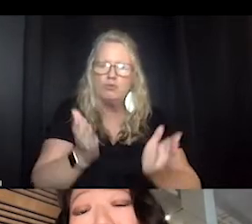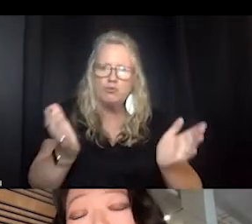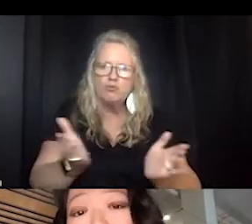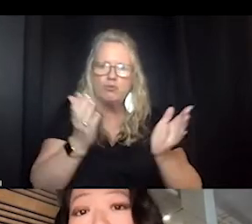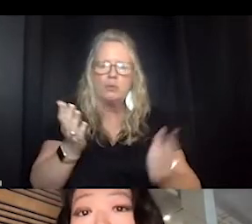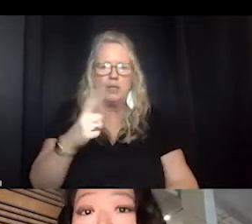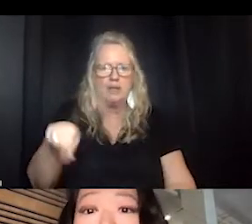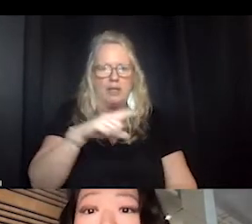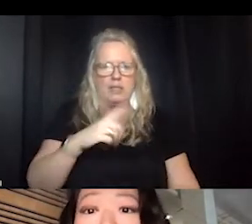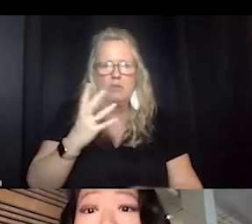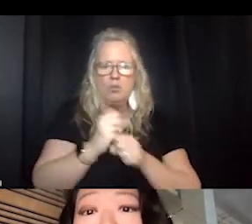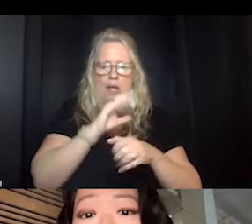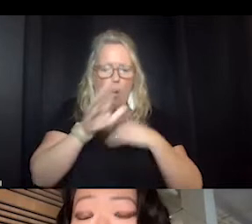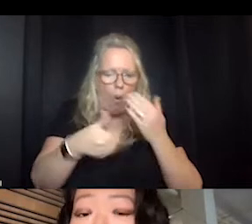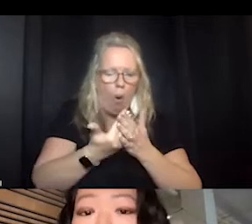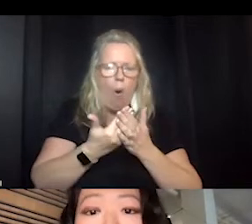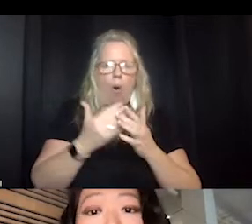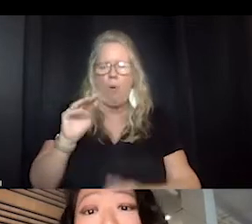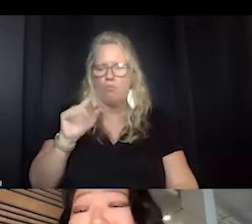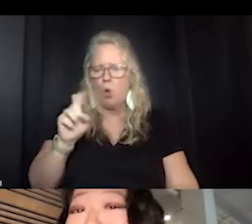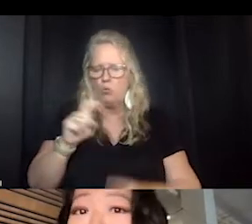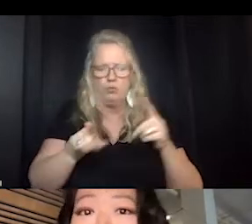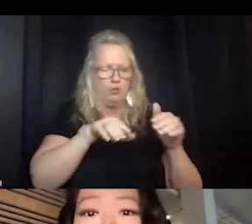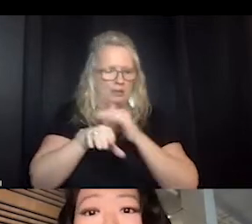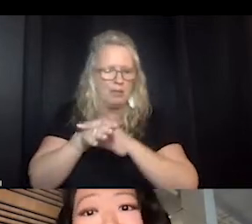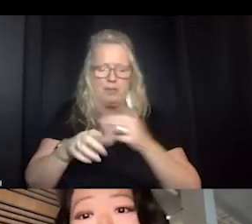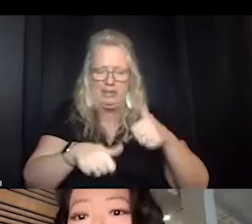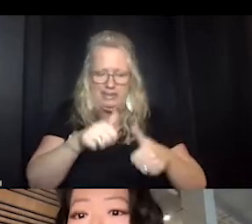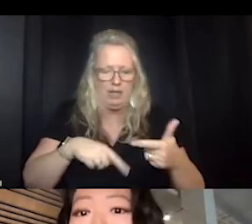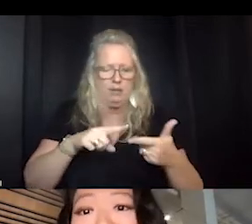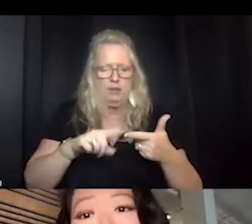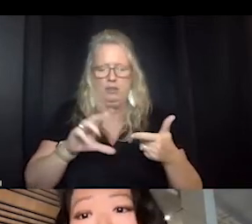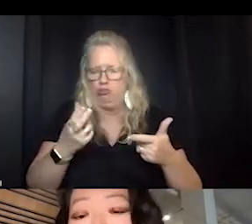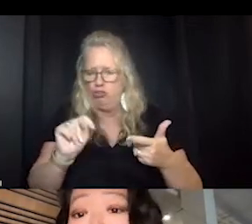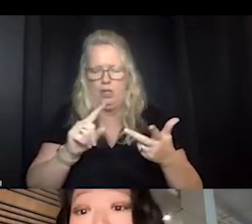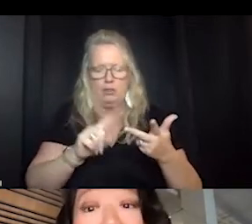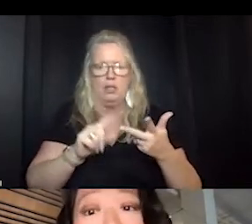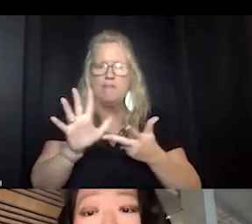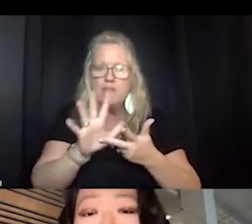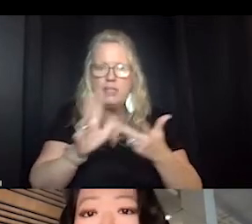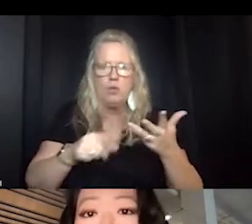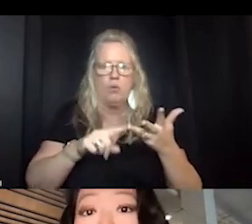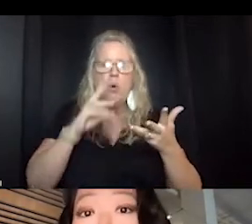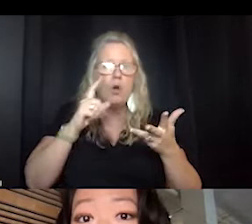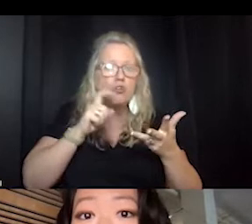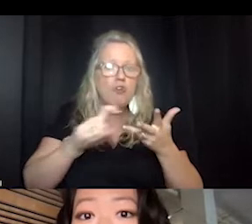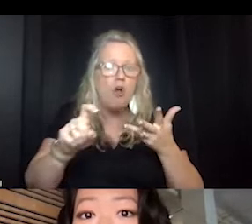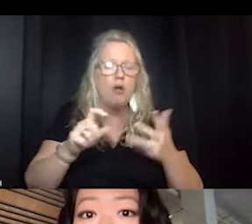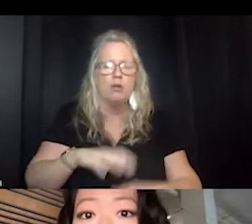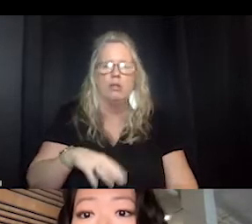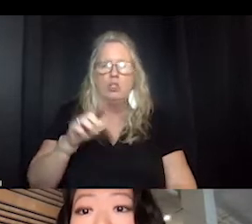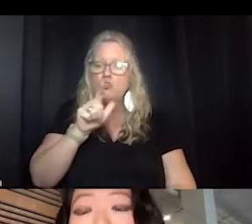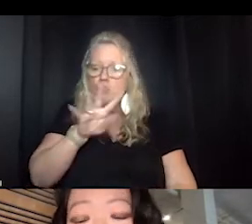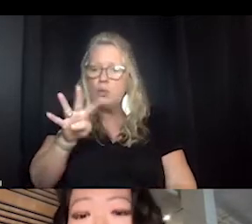make all forms of modalities accessible, whether it's text, chat, video, or a call,